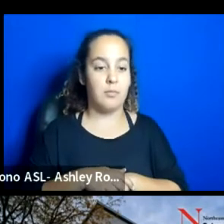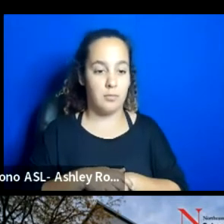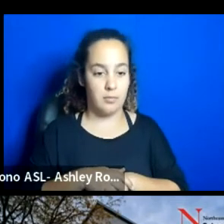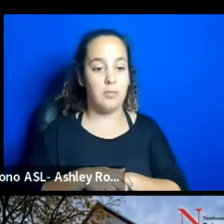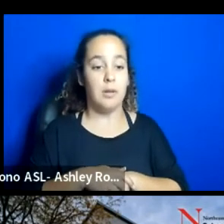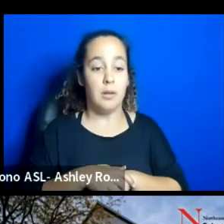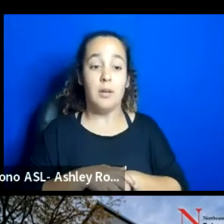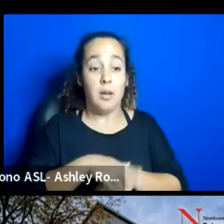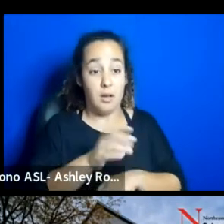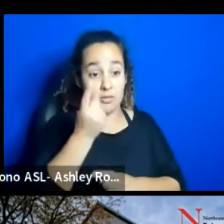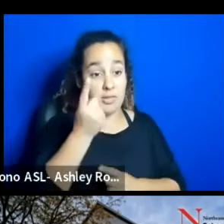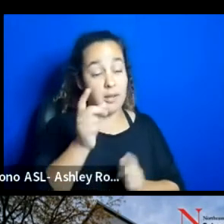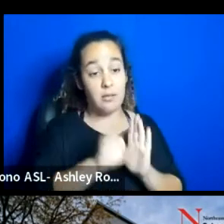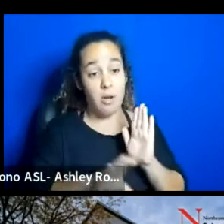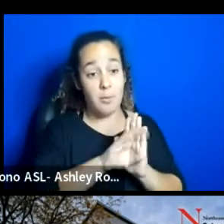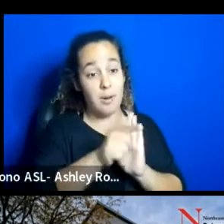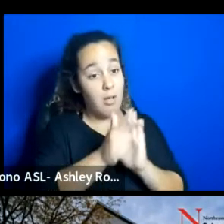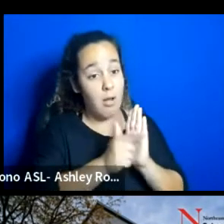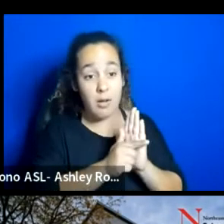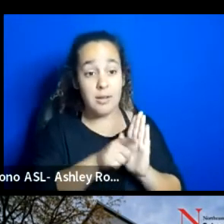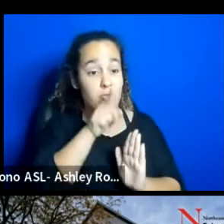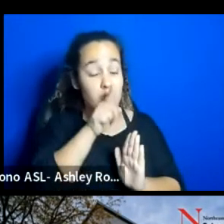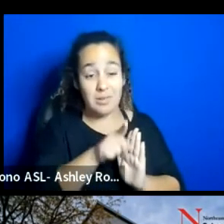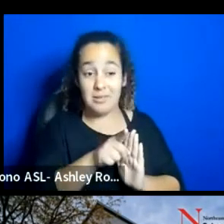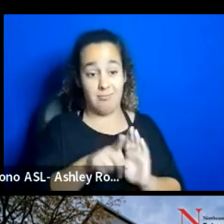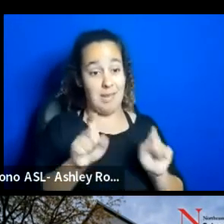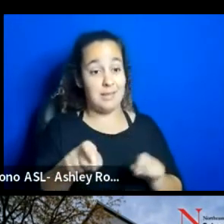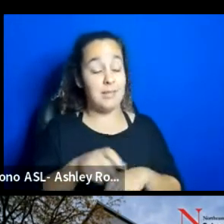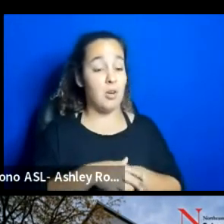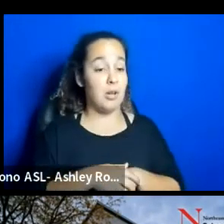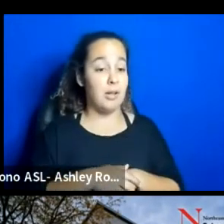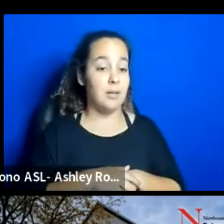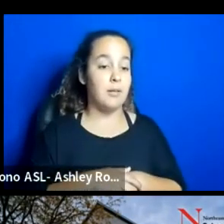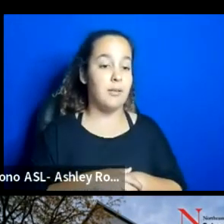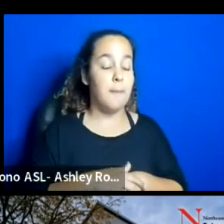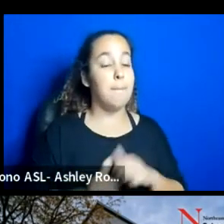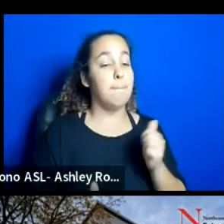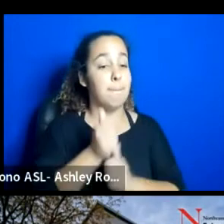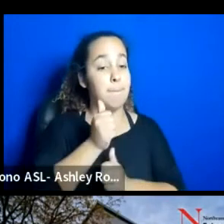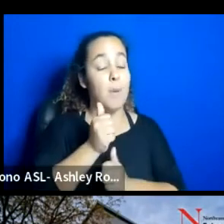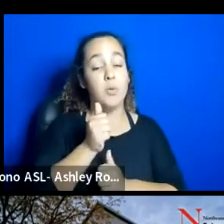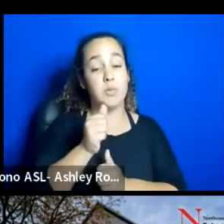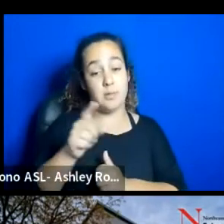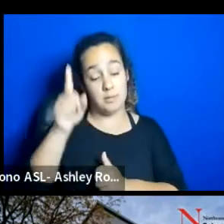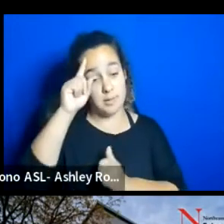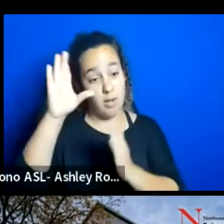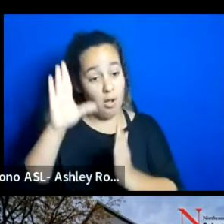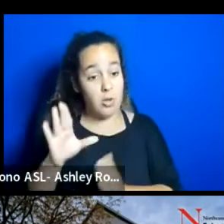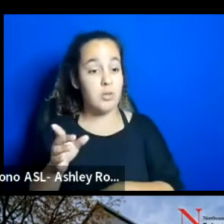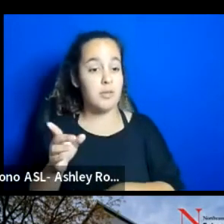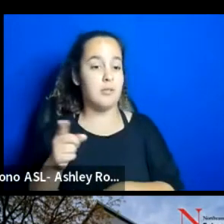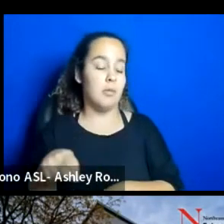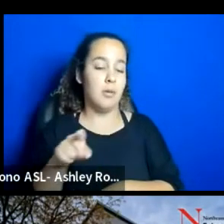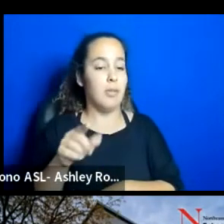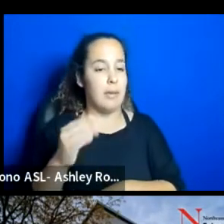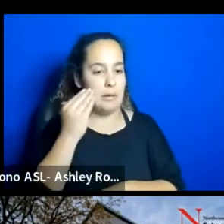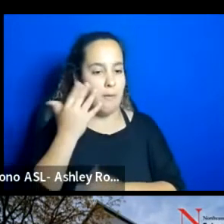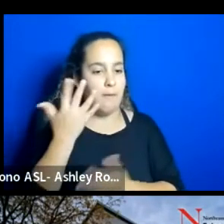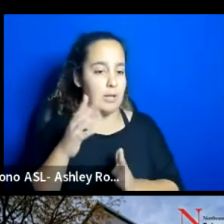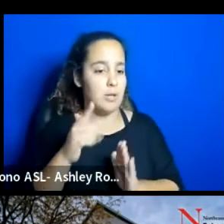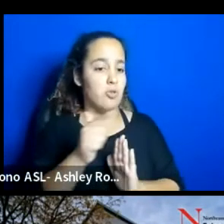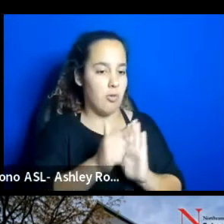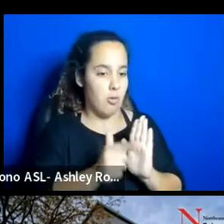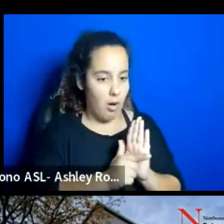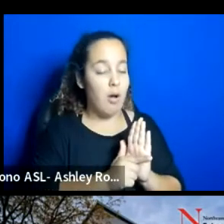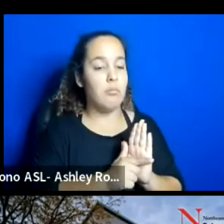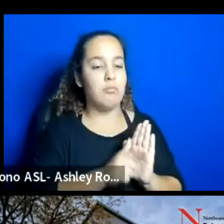and necessary. For many, if not most legal scholars, law is just a right you claim.